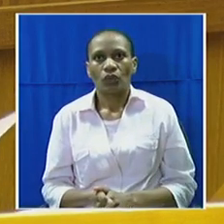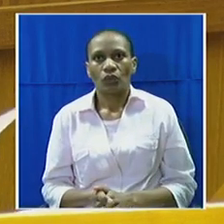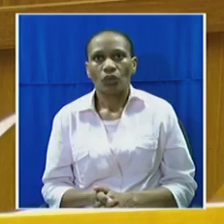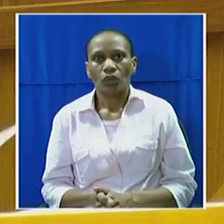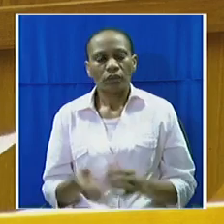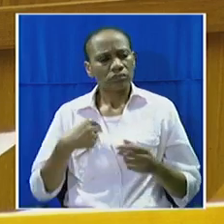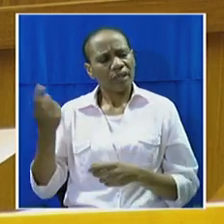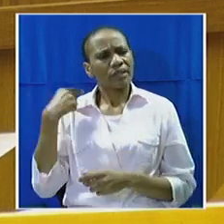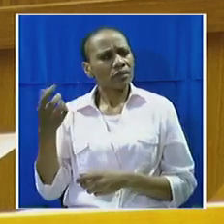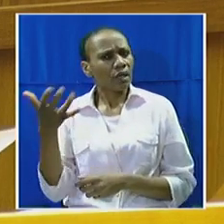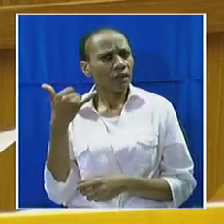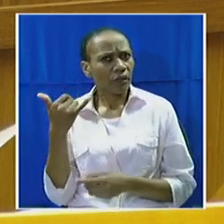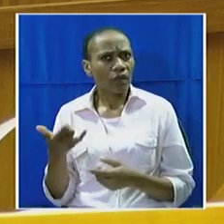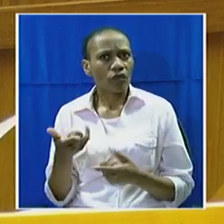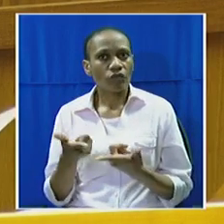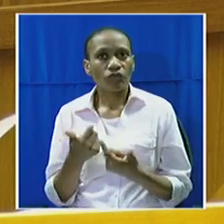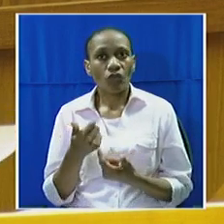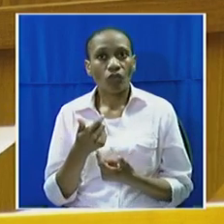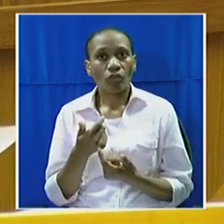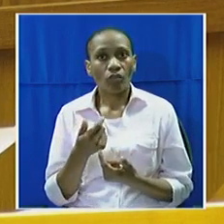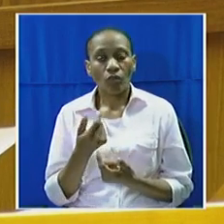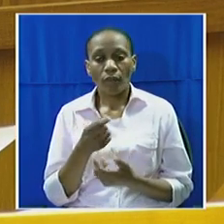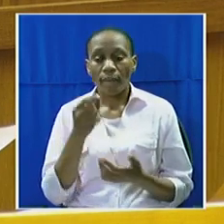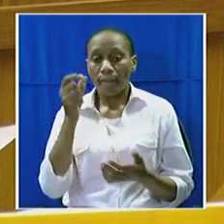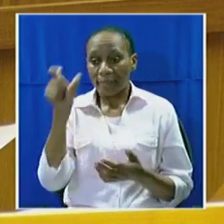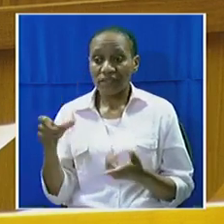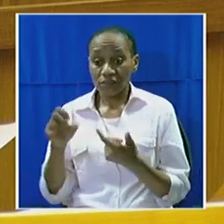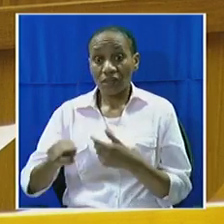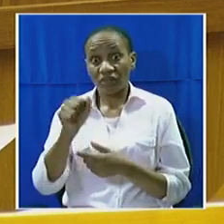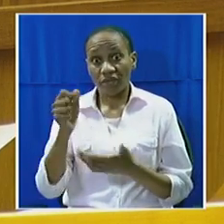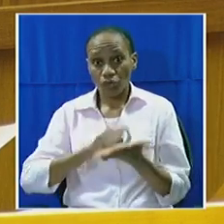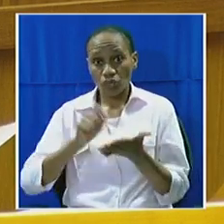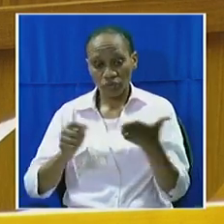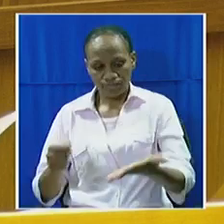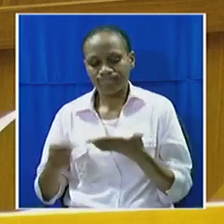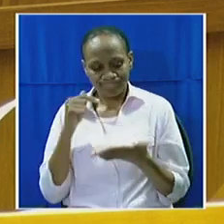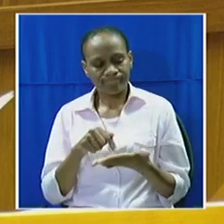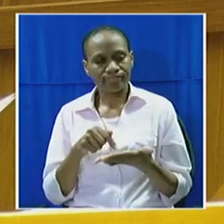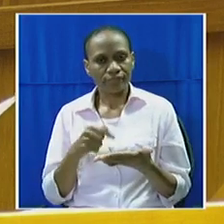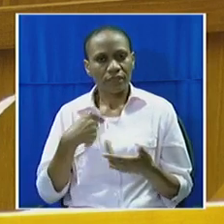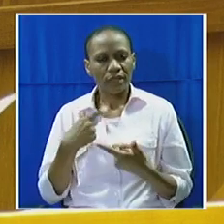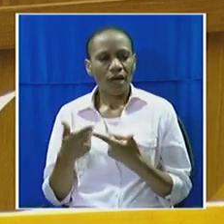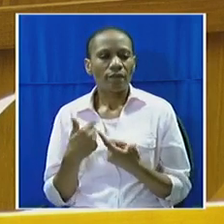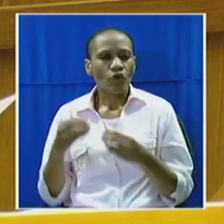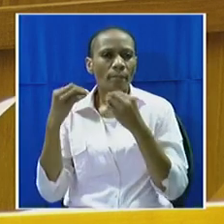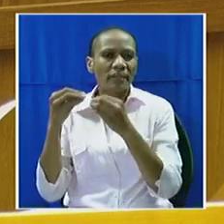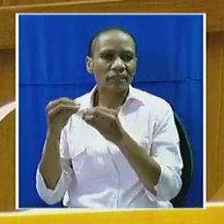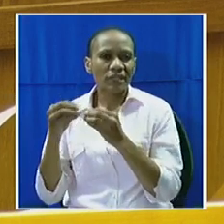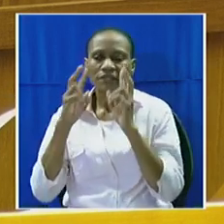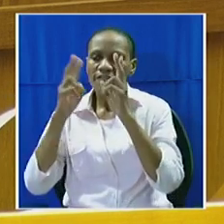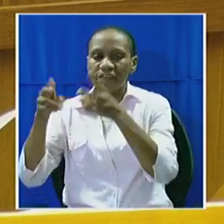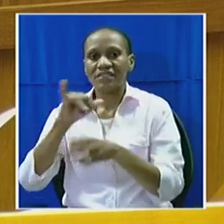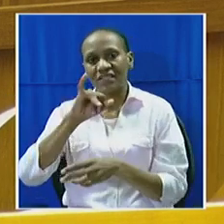phone yesterday from one of the good South Africans who wrote the following, and I quote, "I have just returned from a business trip in Italy